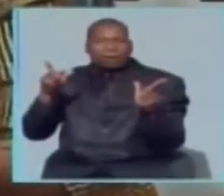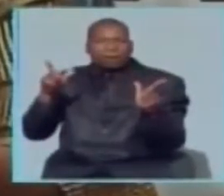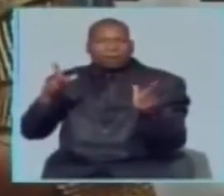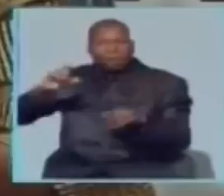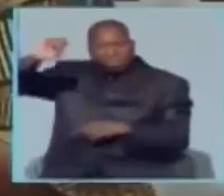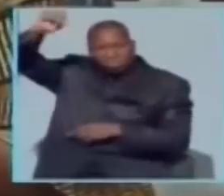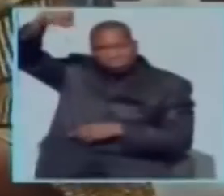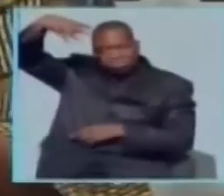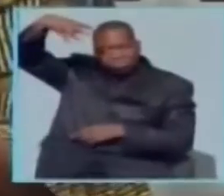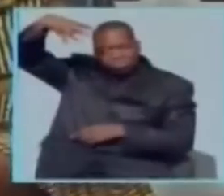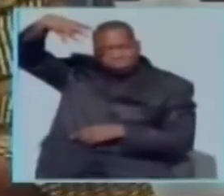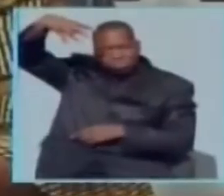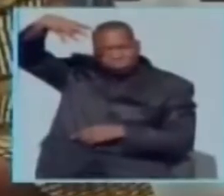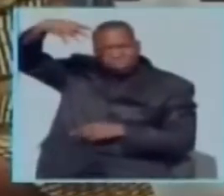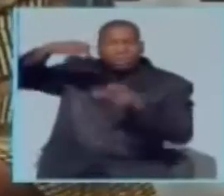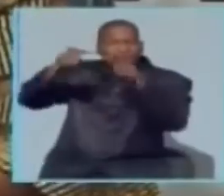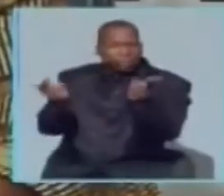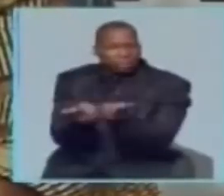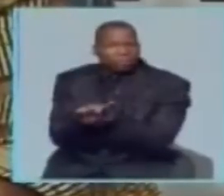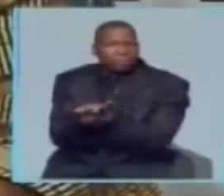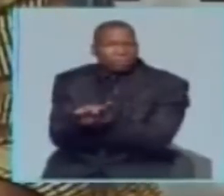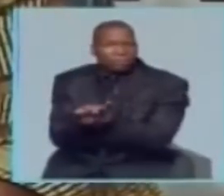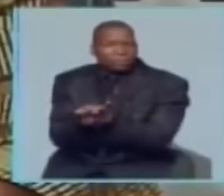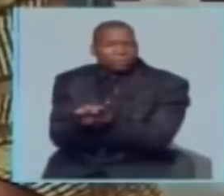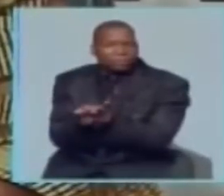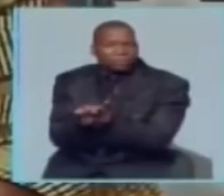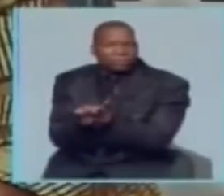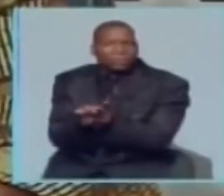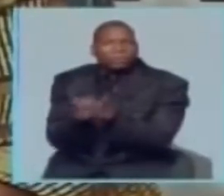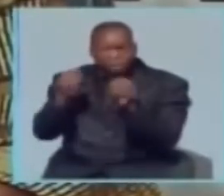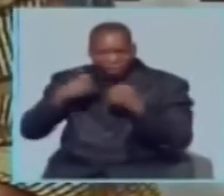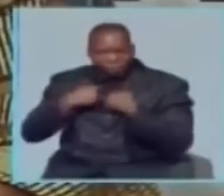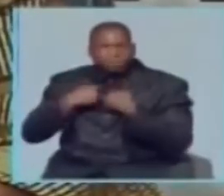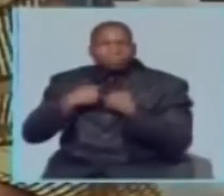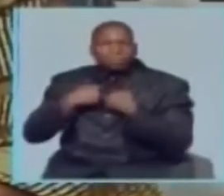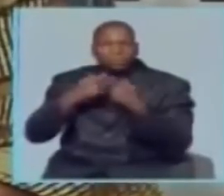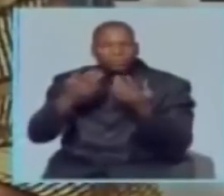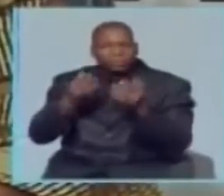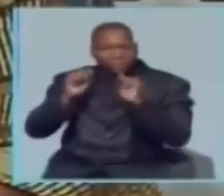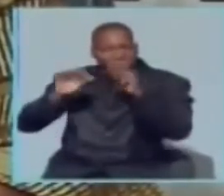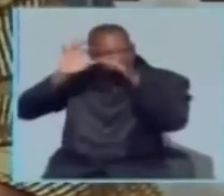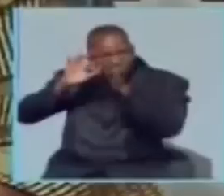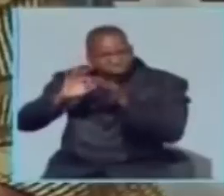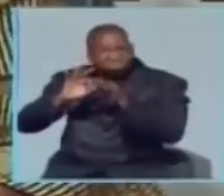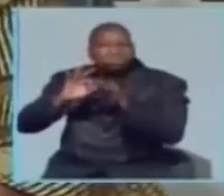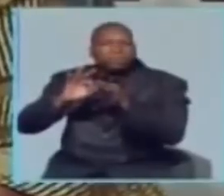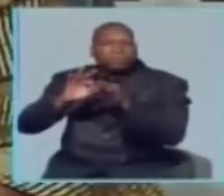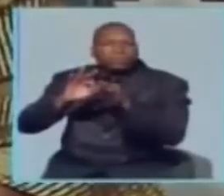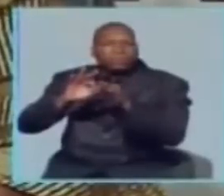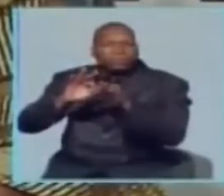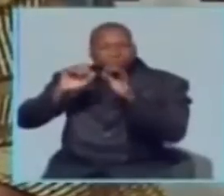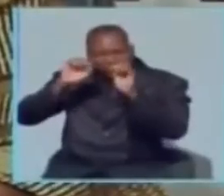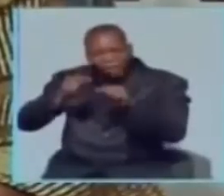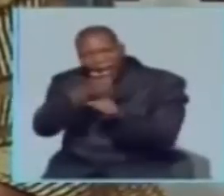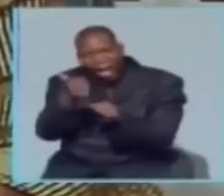farms, they provide solar power which is connected to the grid. But it is possible to have off-grid